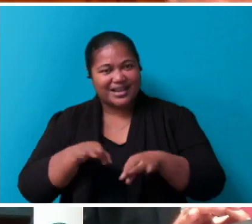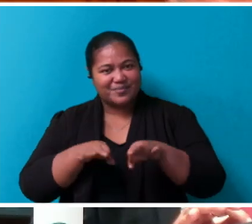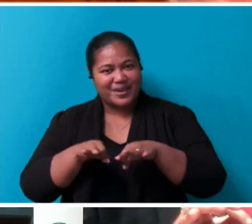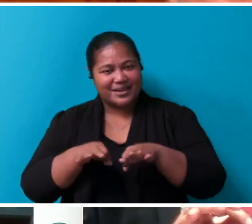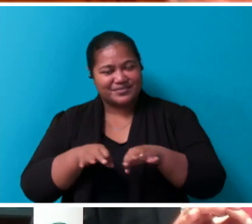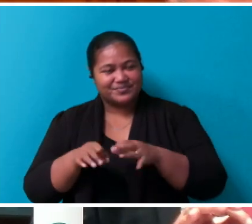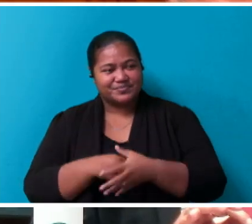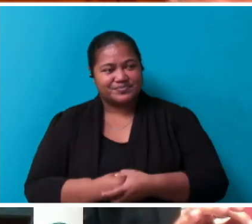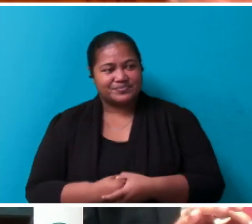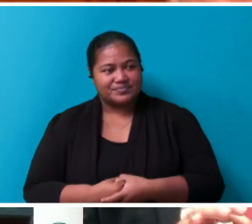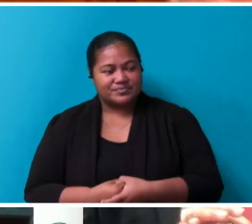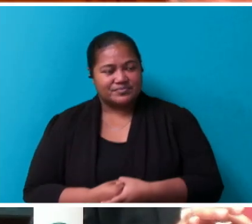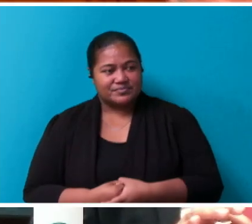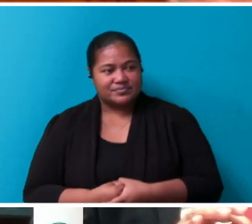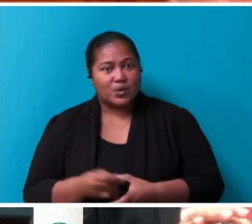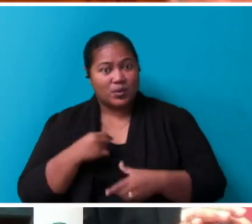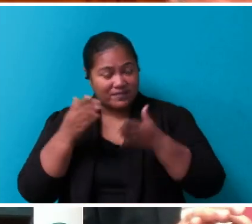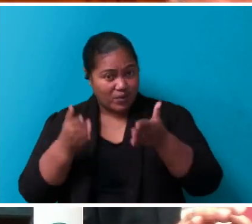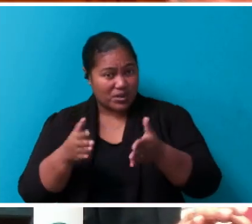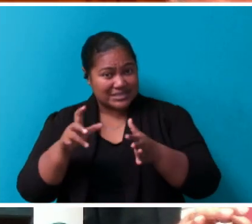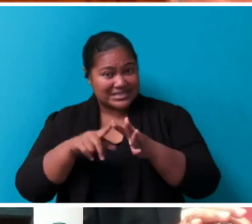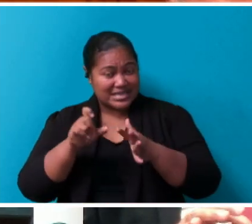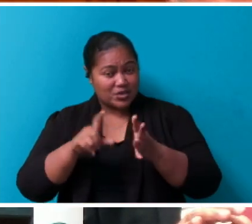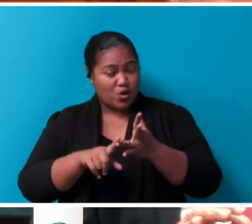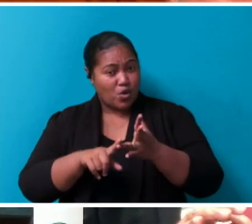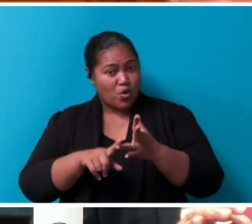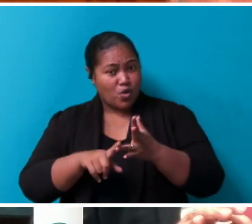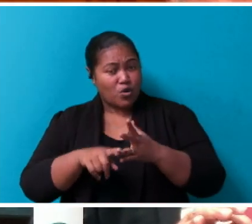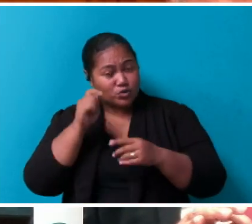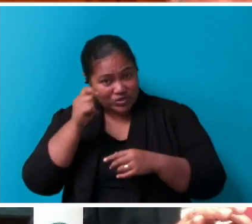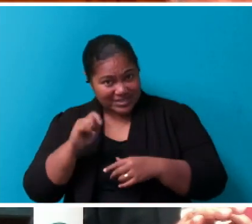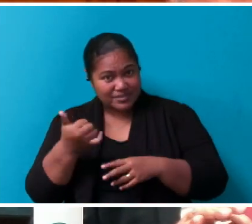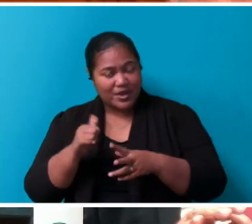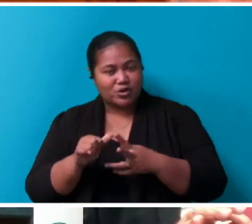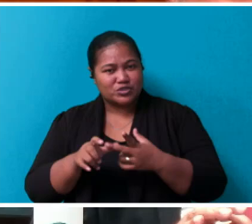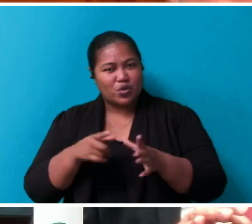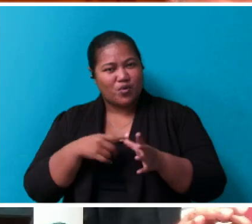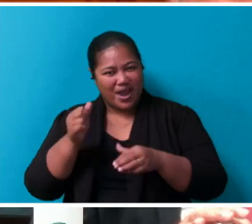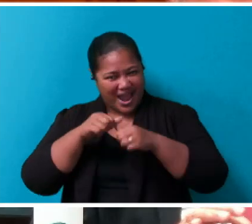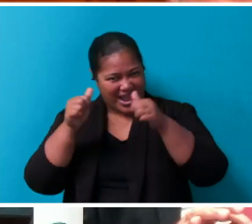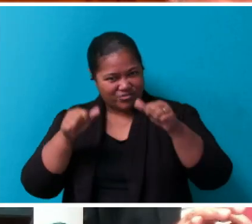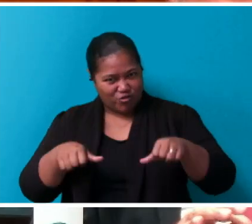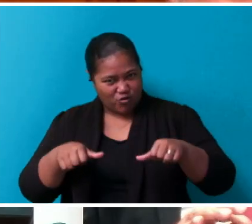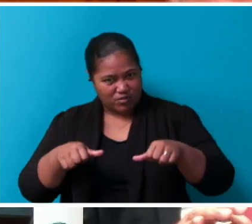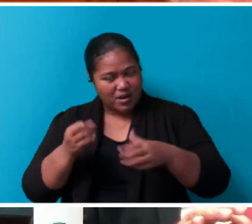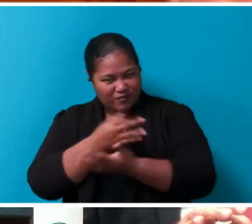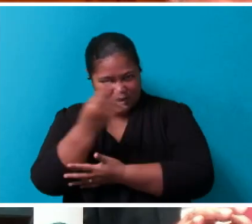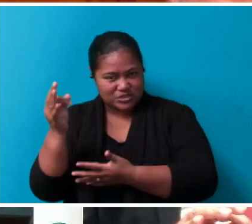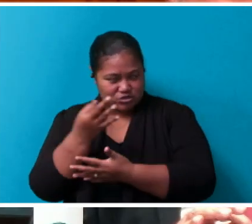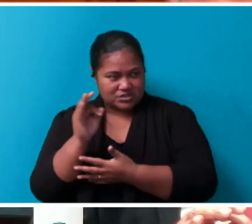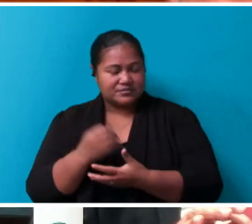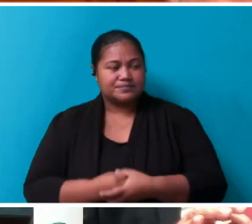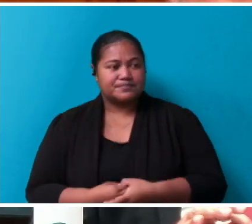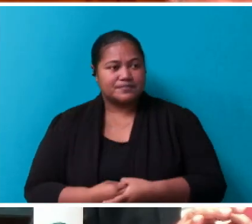on ecotourism and agroforestry. Madam Deputy Speaker, Fiji remains the